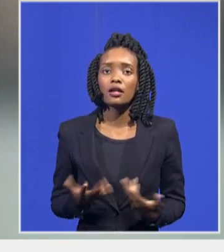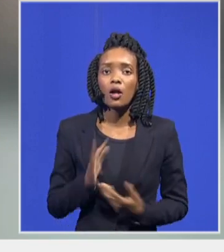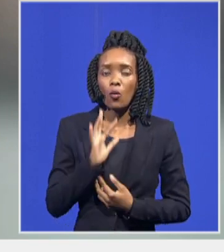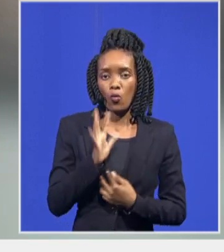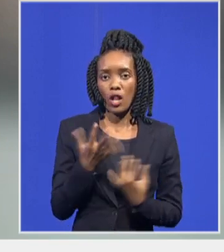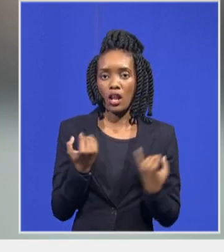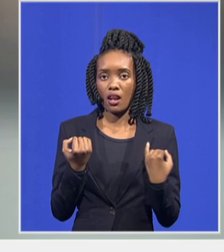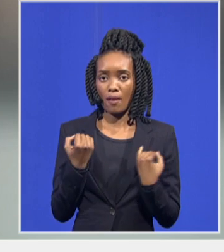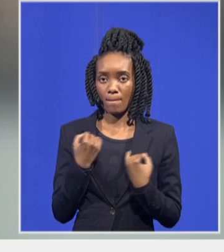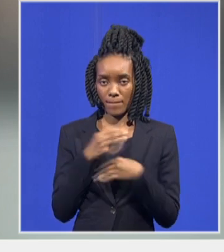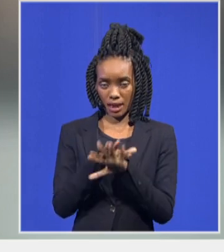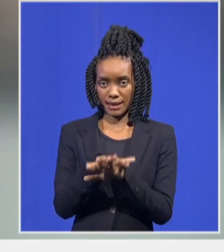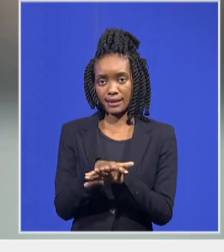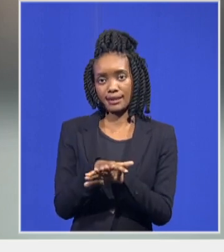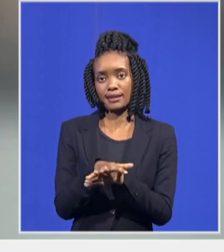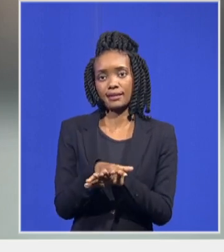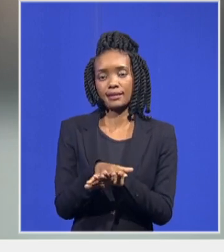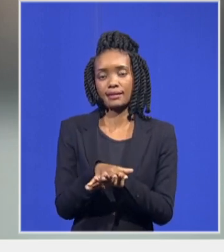mix of